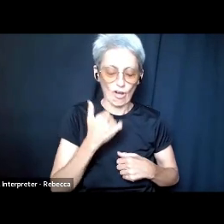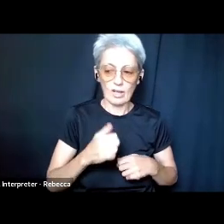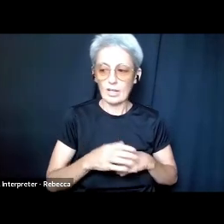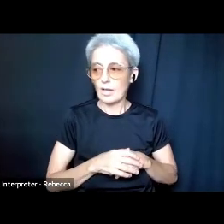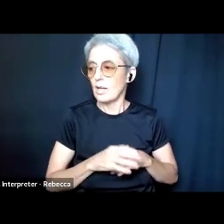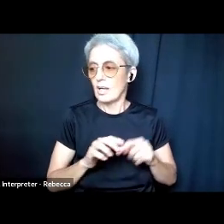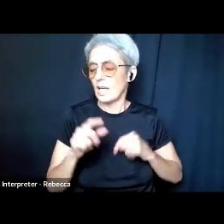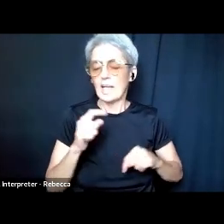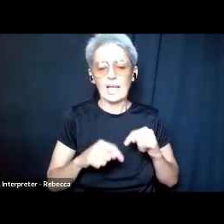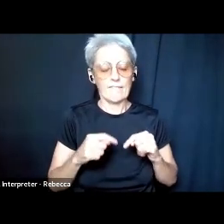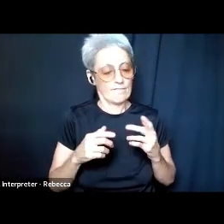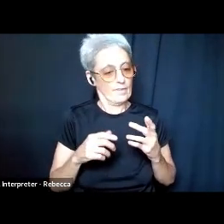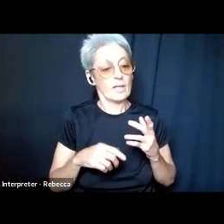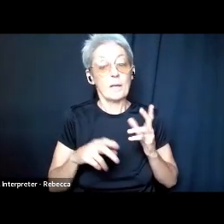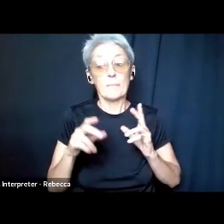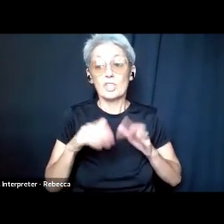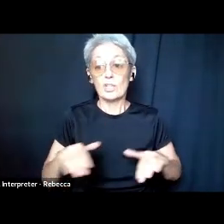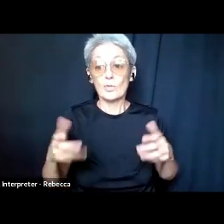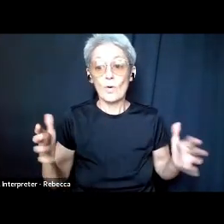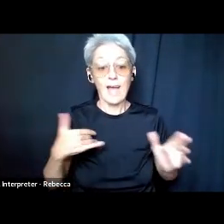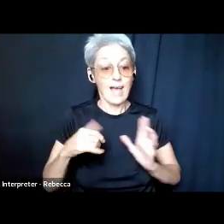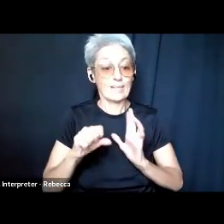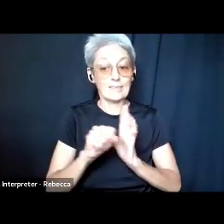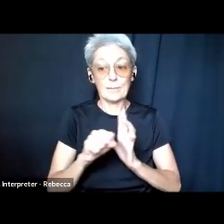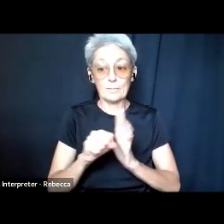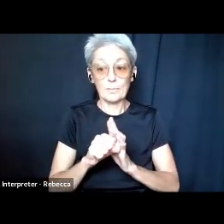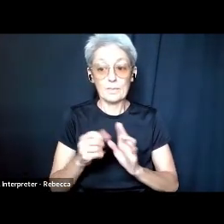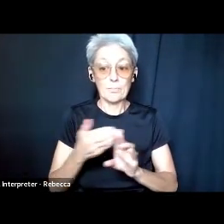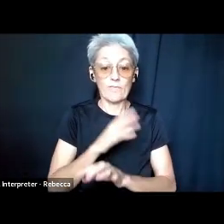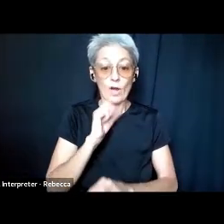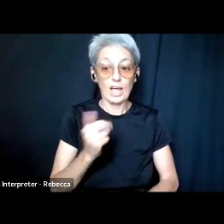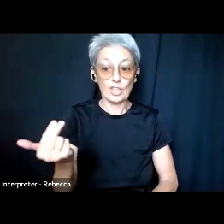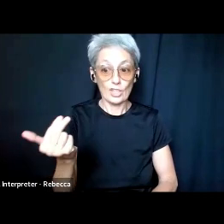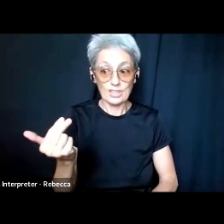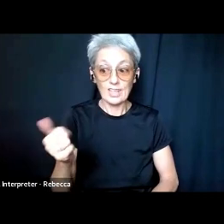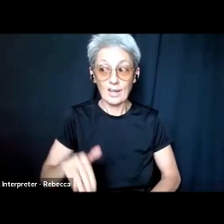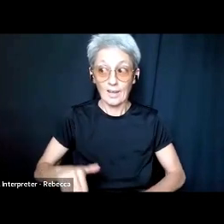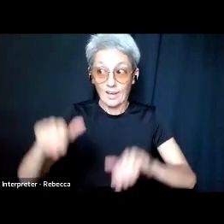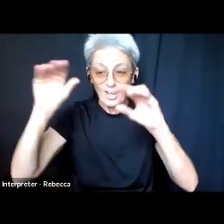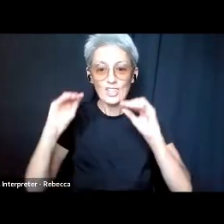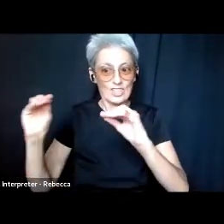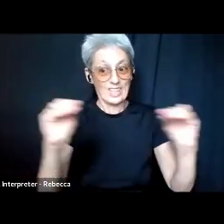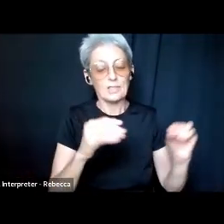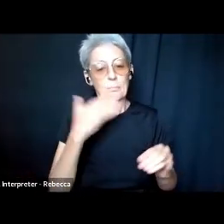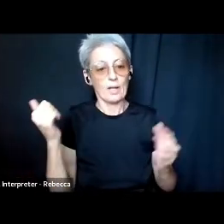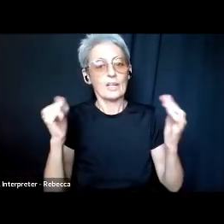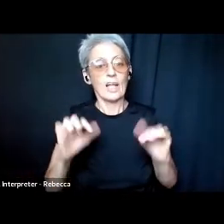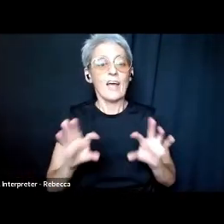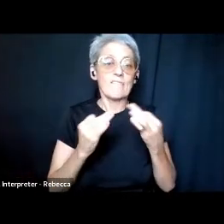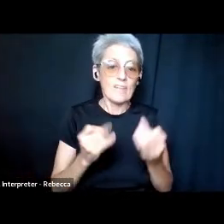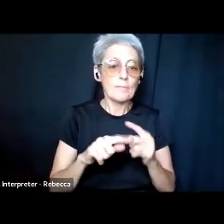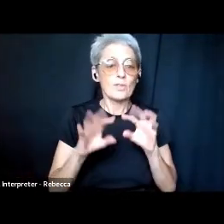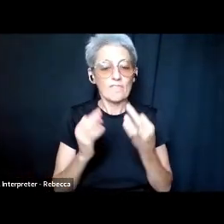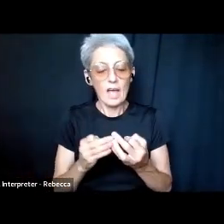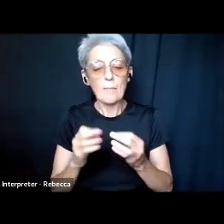have children who were symptomatic before they were 13. Family to Family is taught by trained family members. Homefront is taught